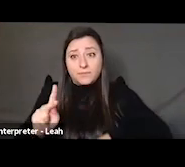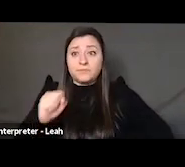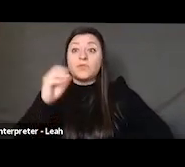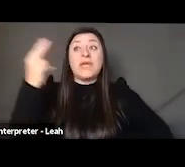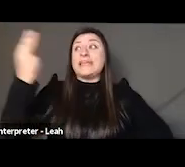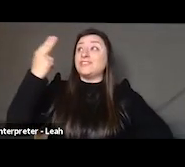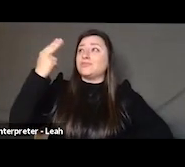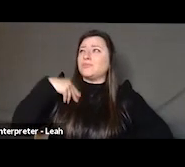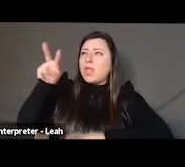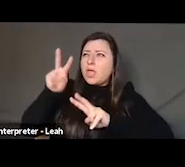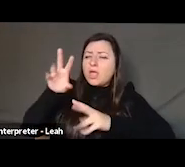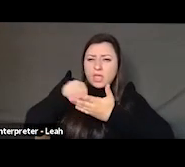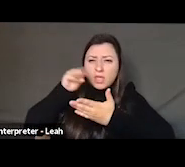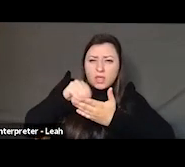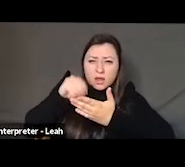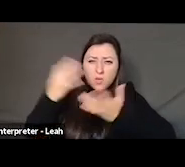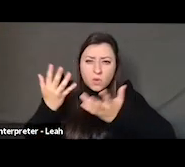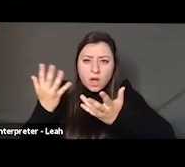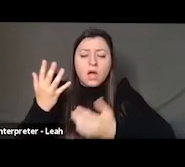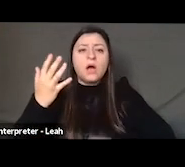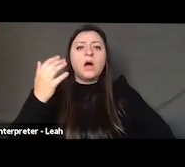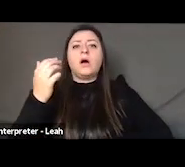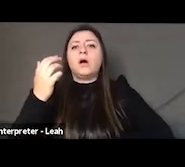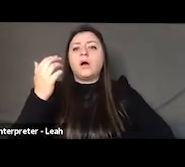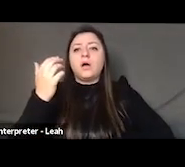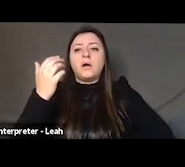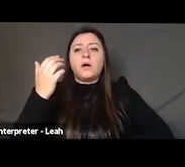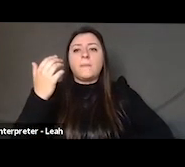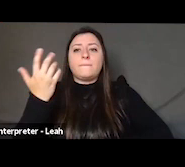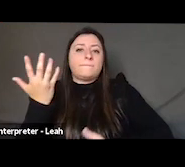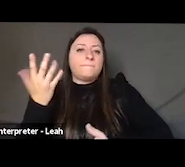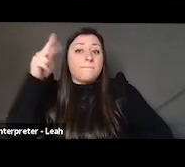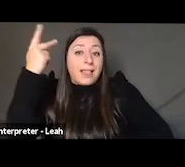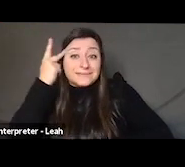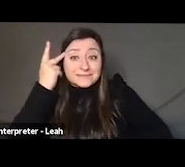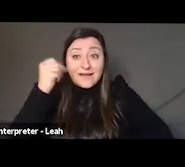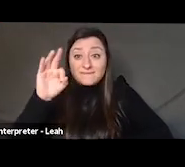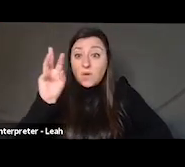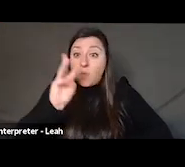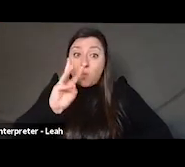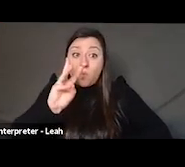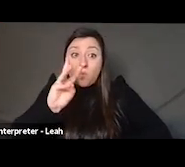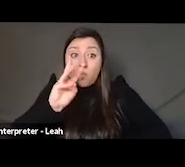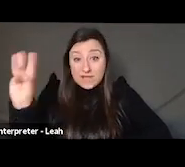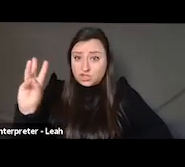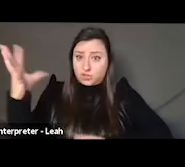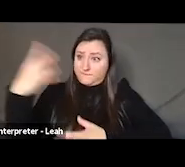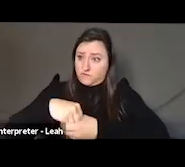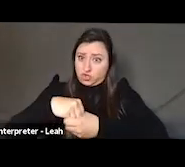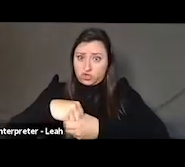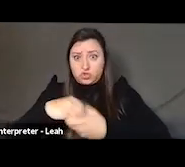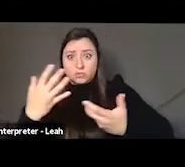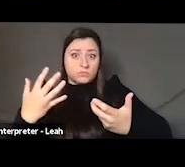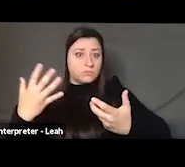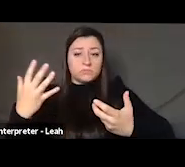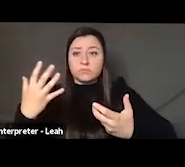teaches us in a nutshell is that the politics of Western interventionism and foreign